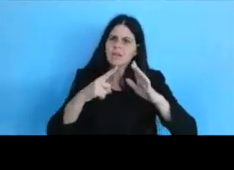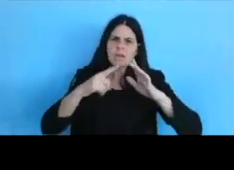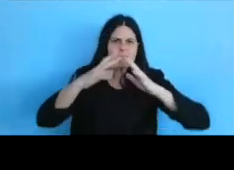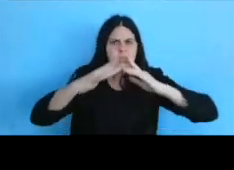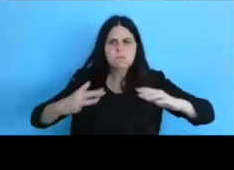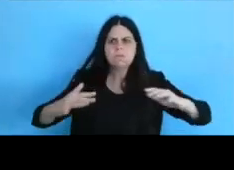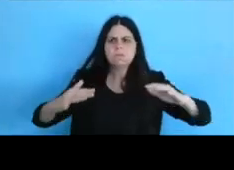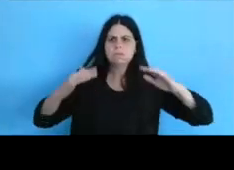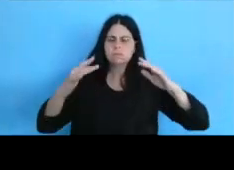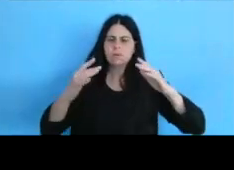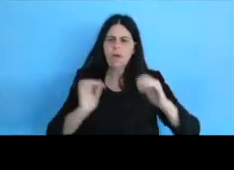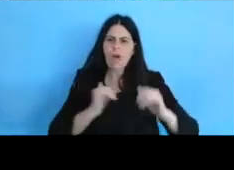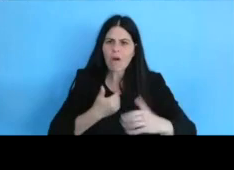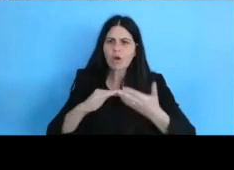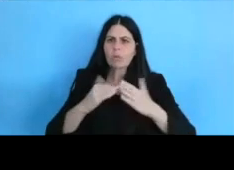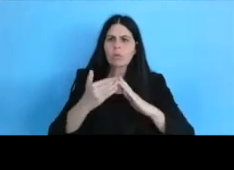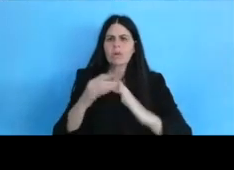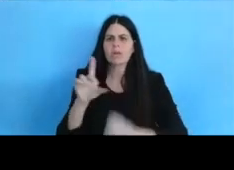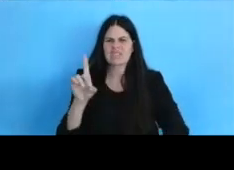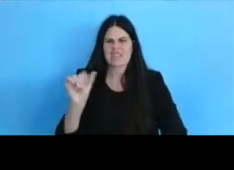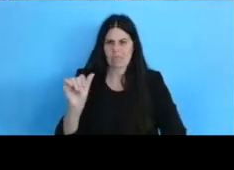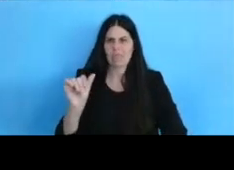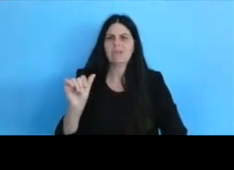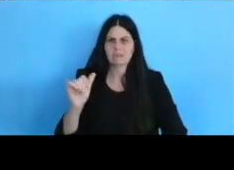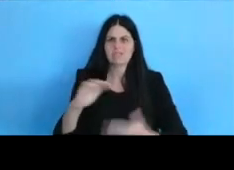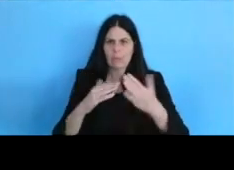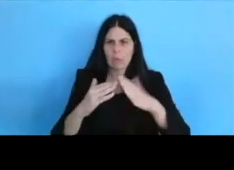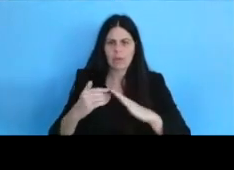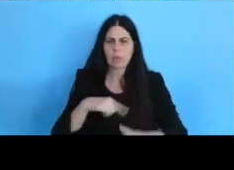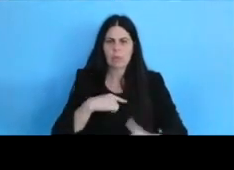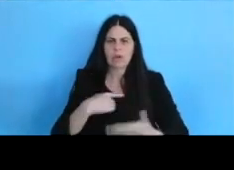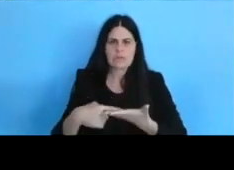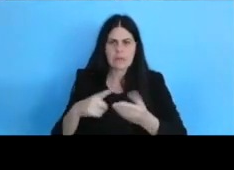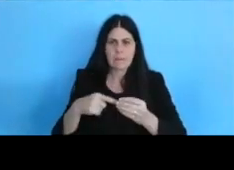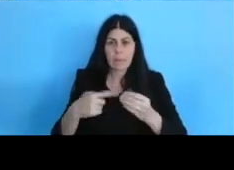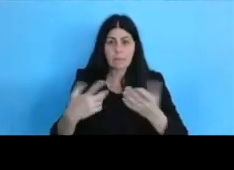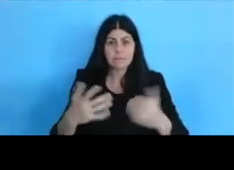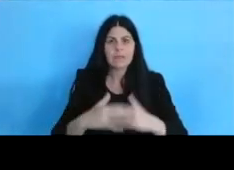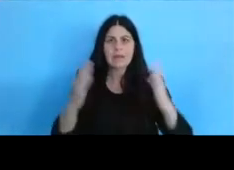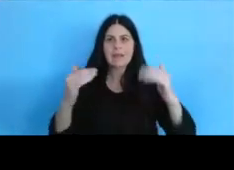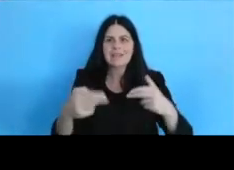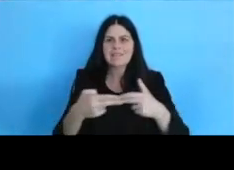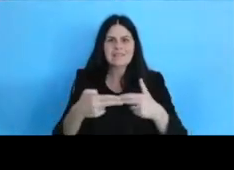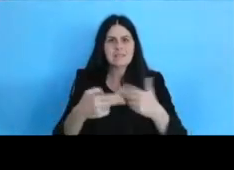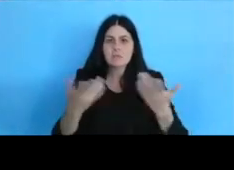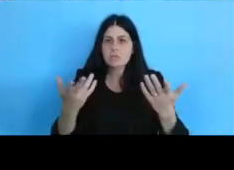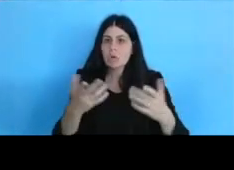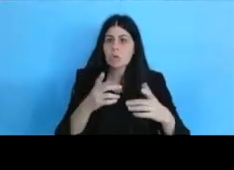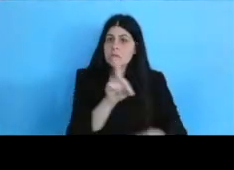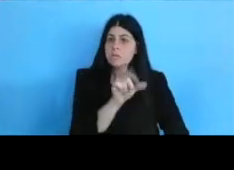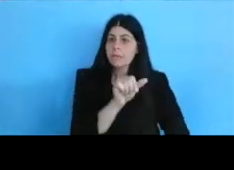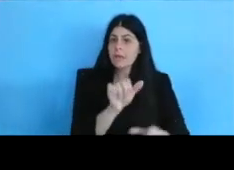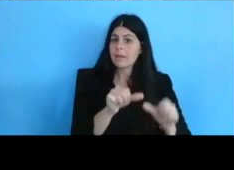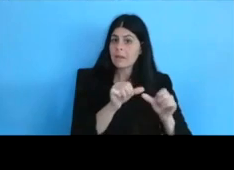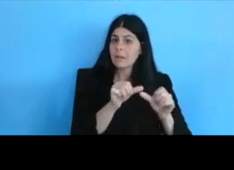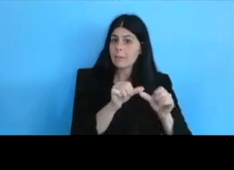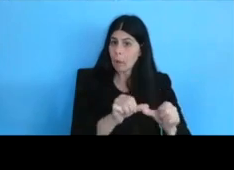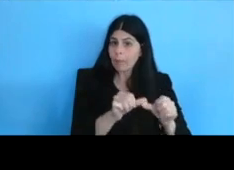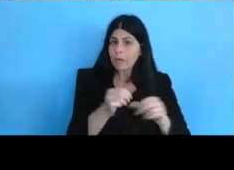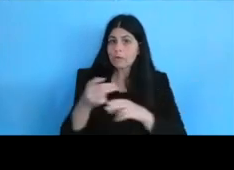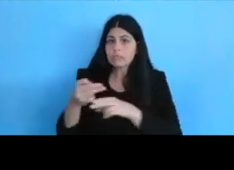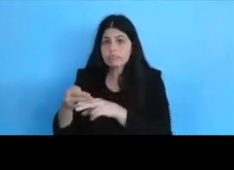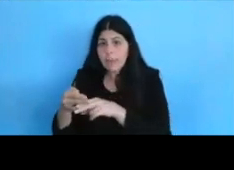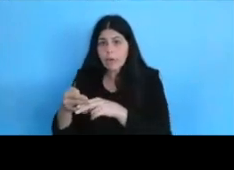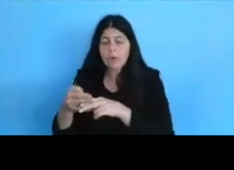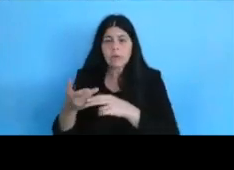we're talking about. Next slide, please. Disabilities can be temporary, they can be permanent, they can be apparent, they